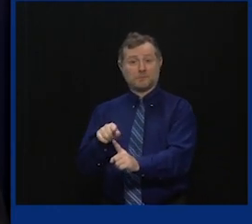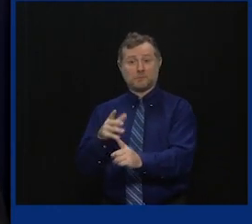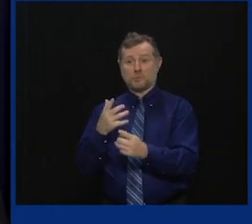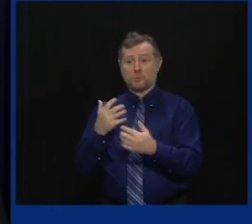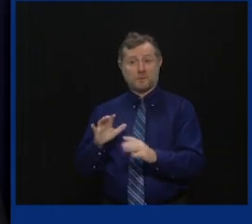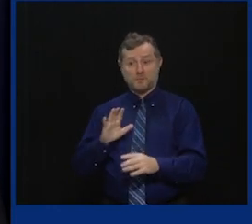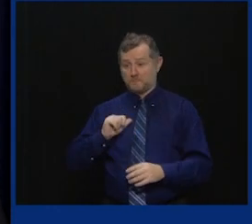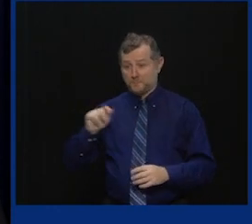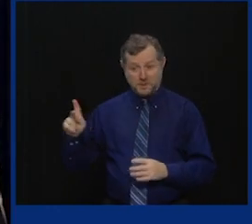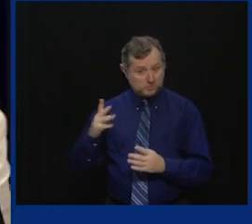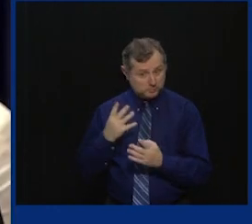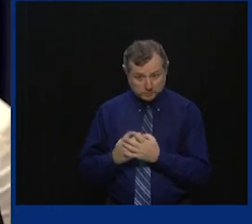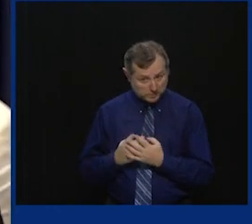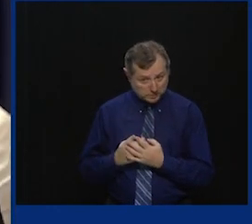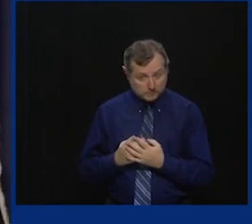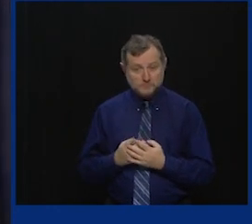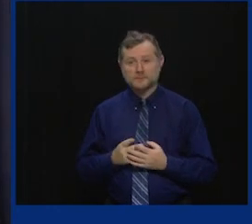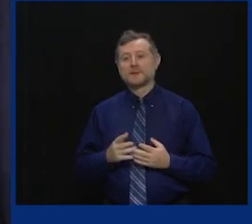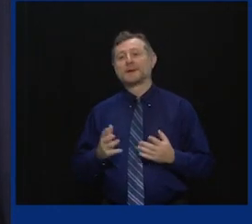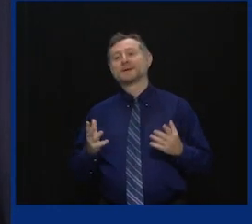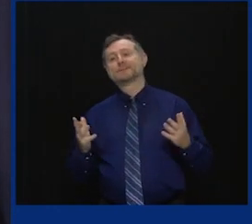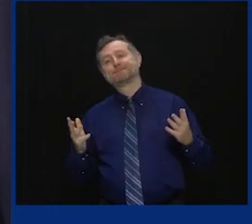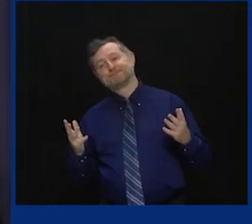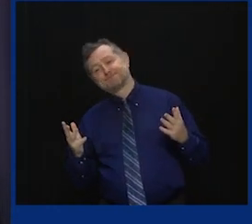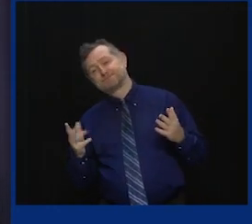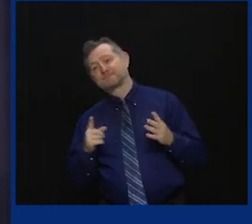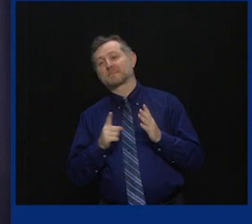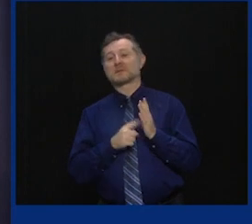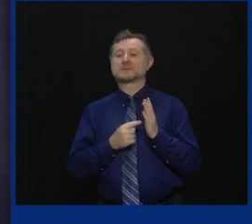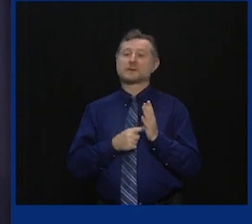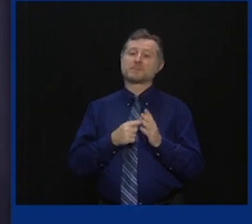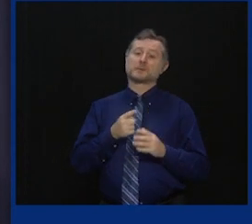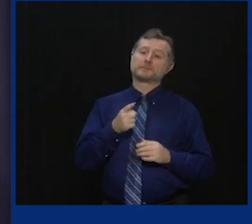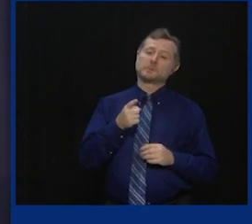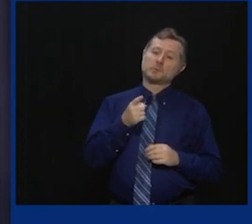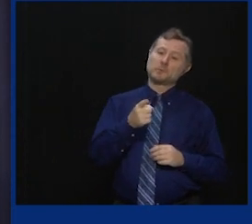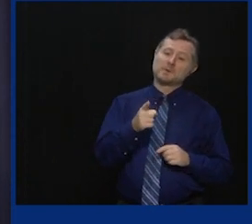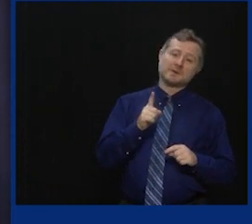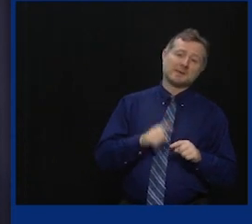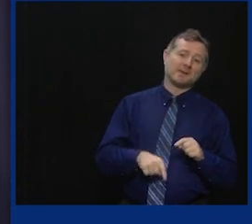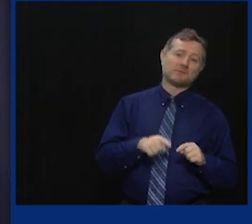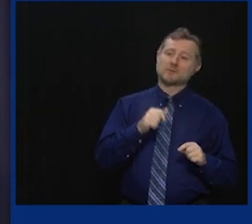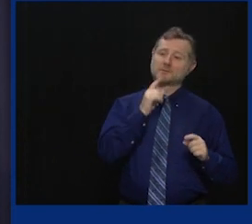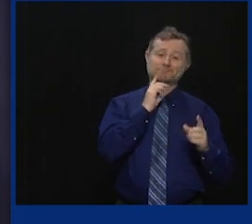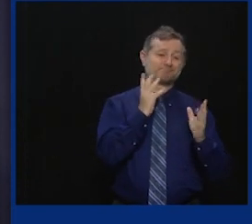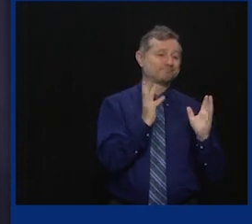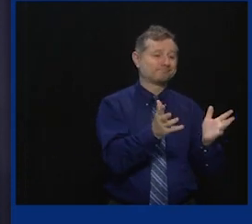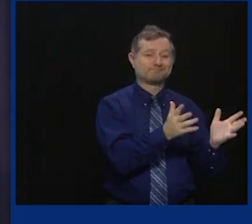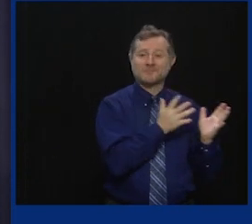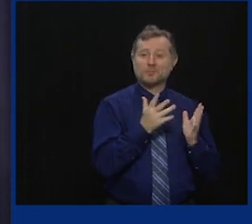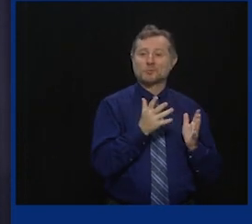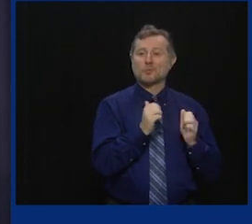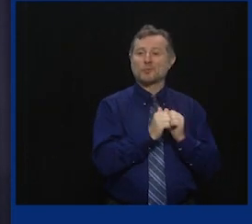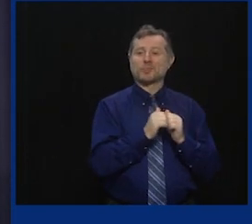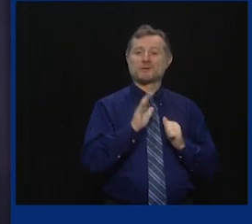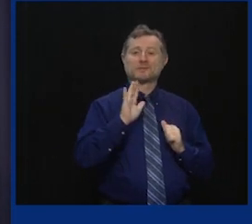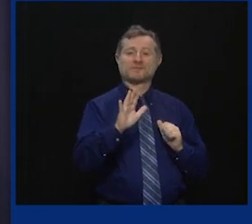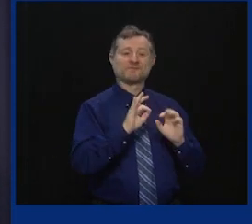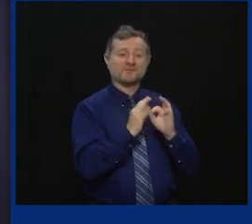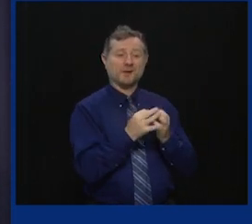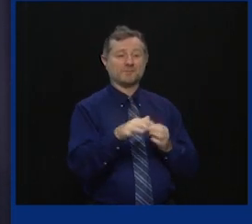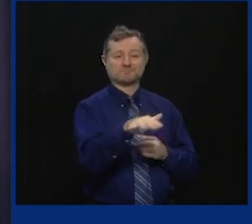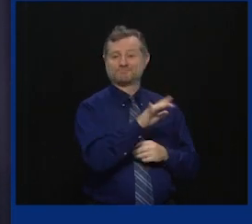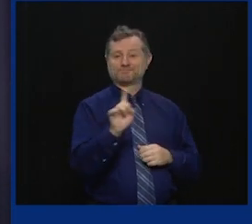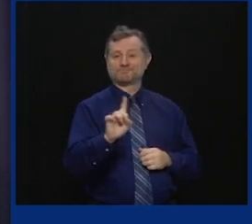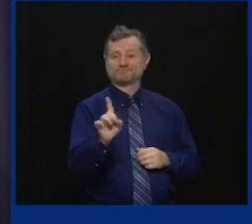reincarcerated, they have to, in some cases, not even communicate or spend time with their family in order